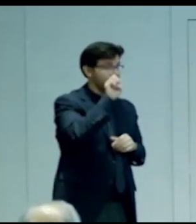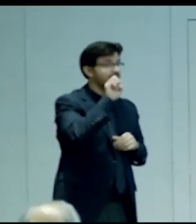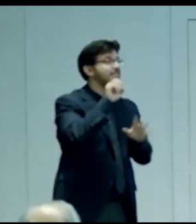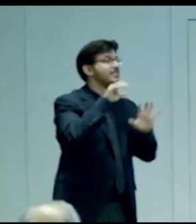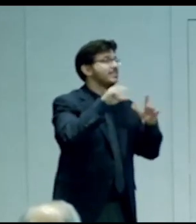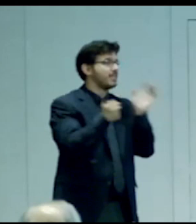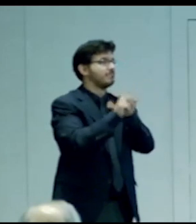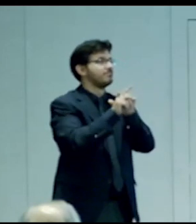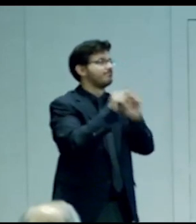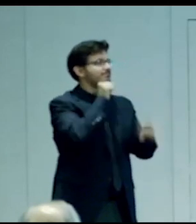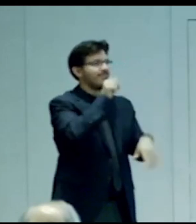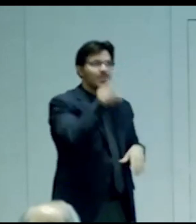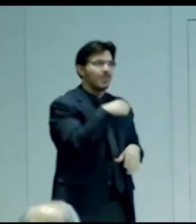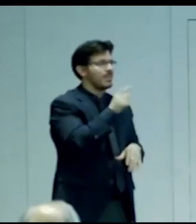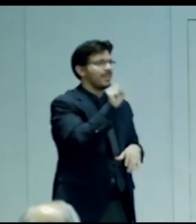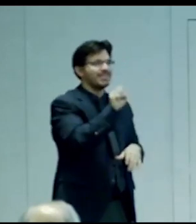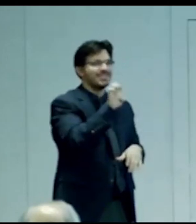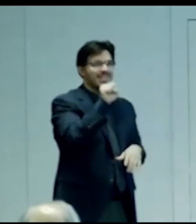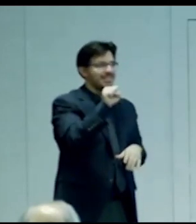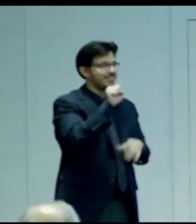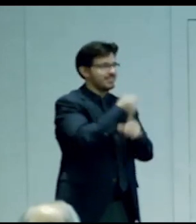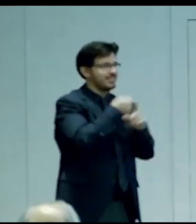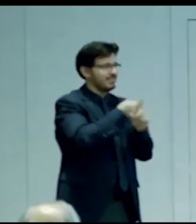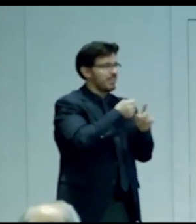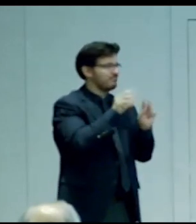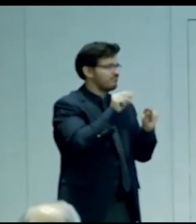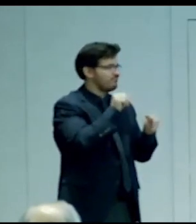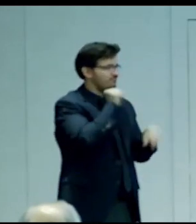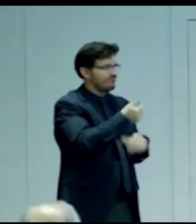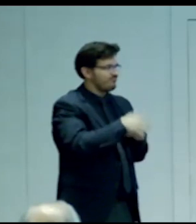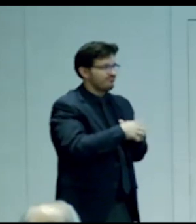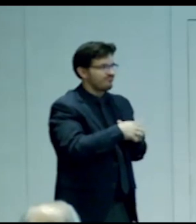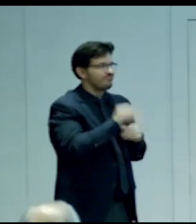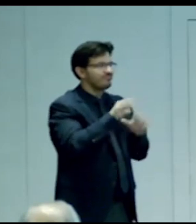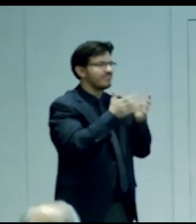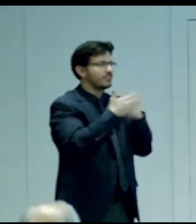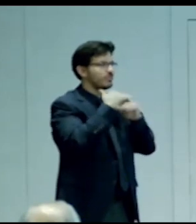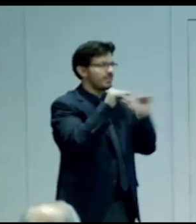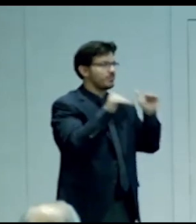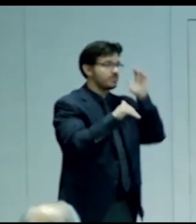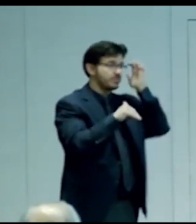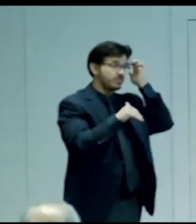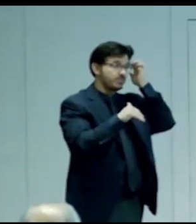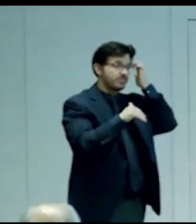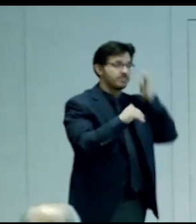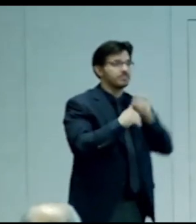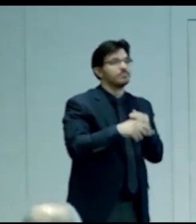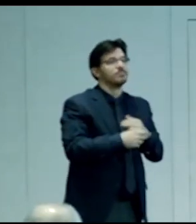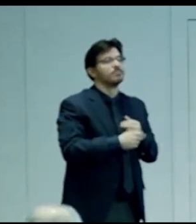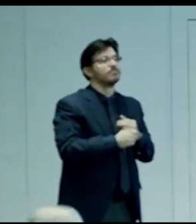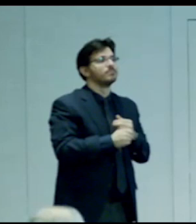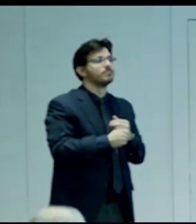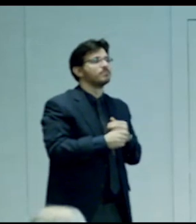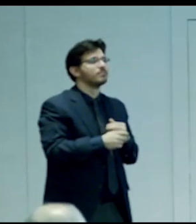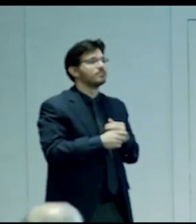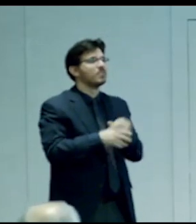just SES that was having its impact at the classroom level. I think that then leaves